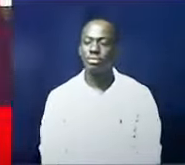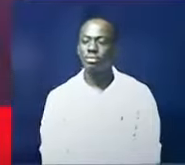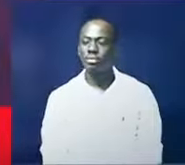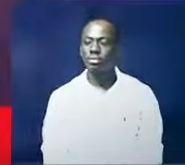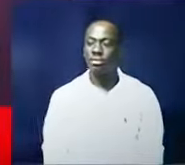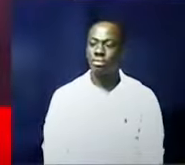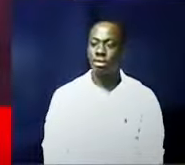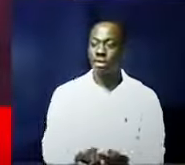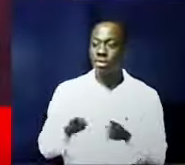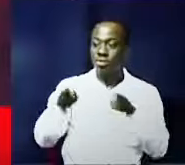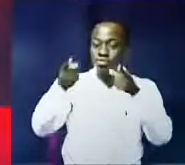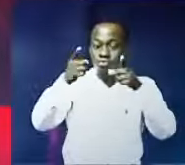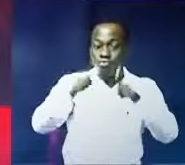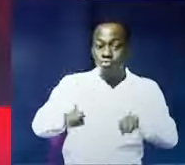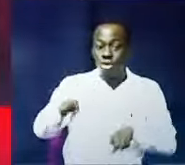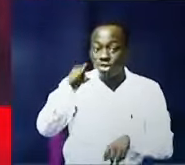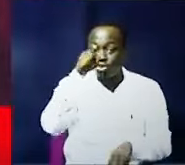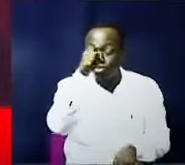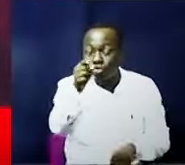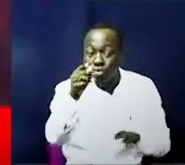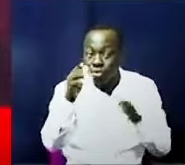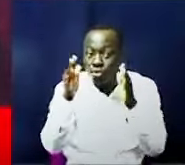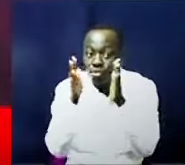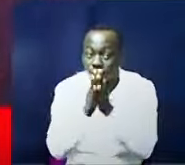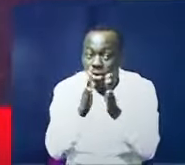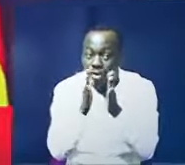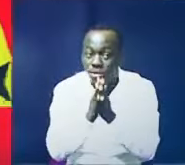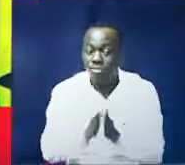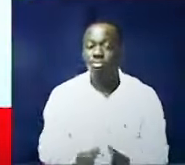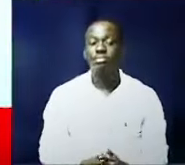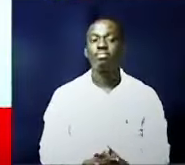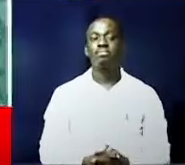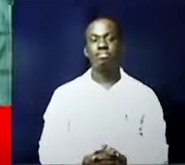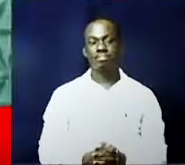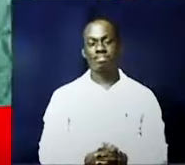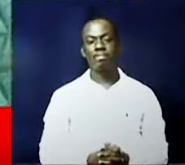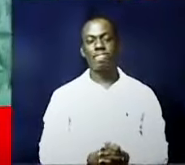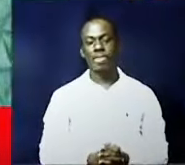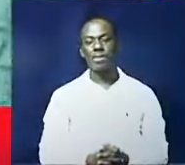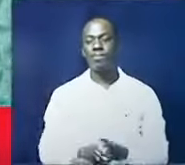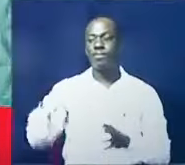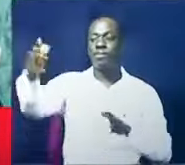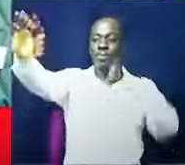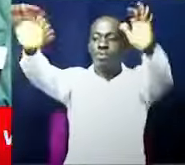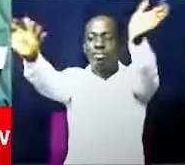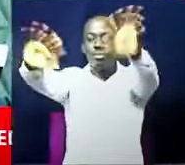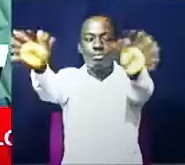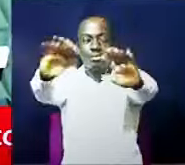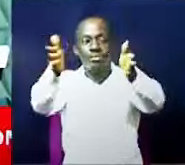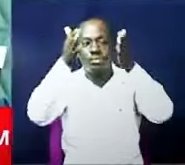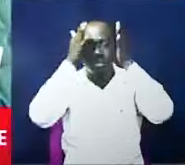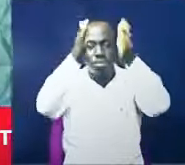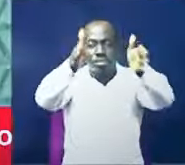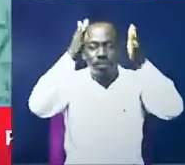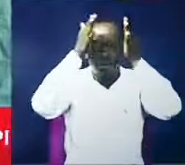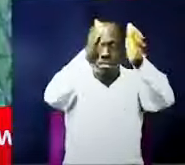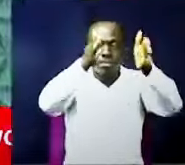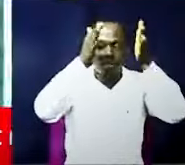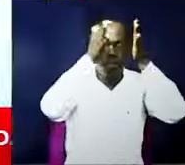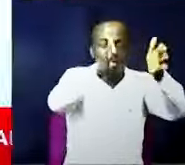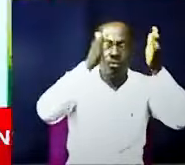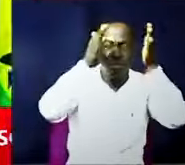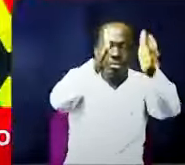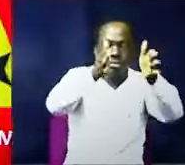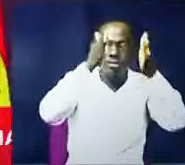And when you pray. Now, if you can look on the screen, if you have just put something down. So,